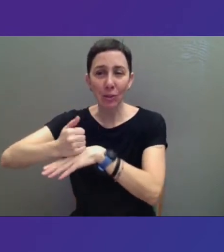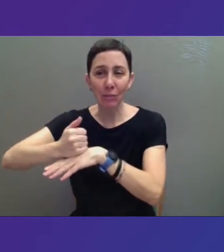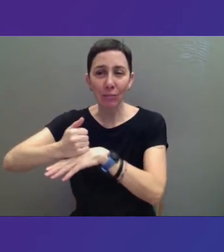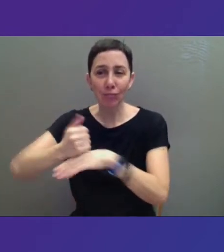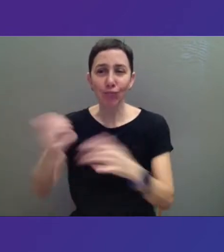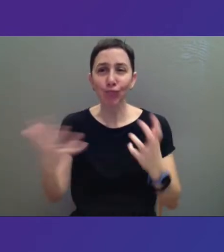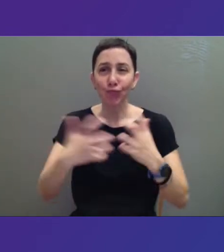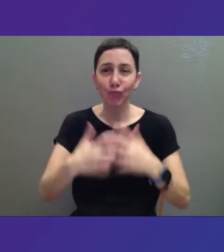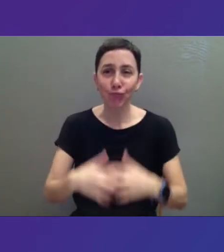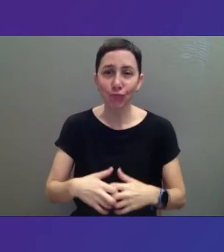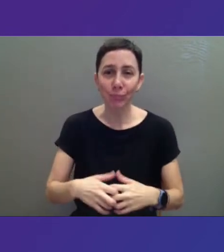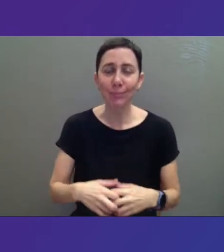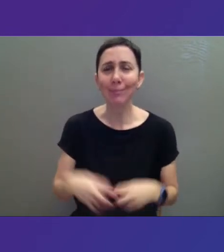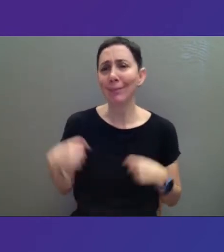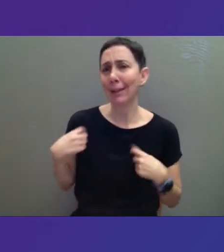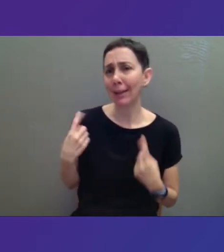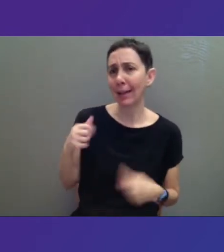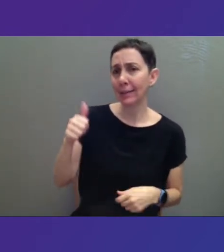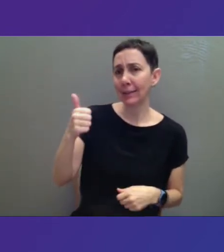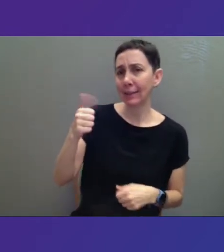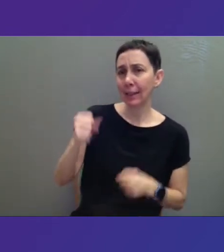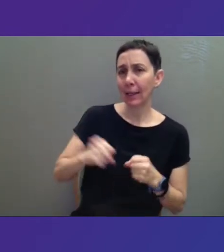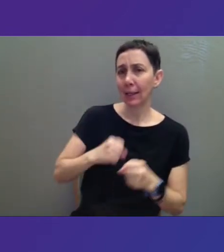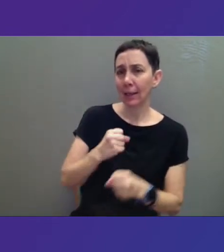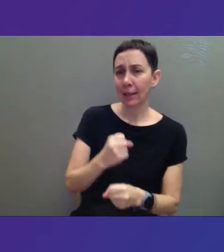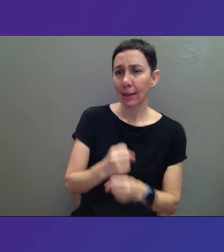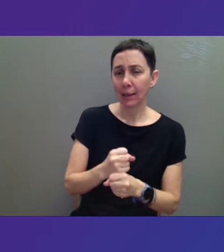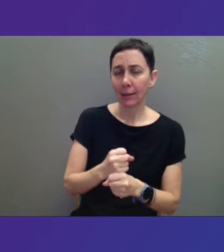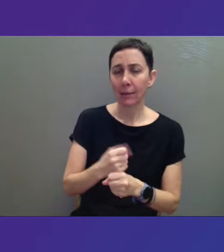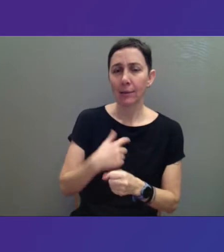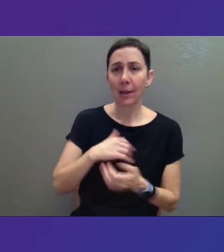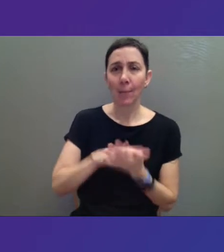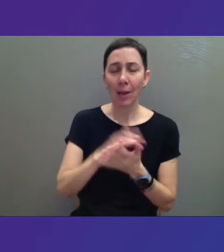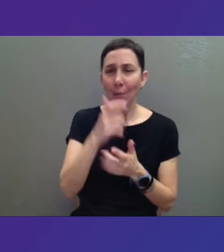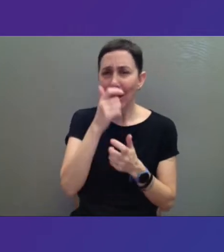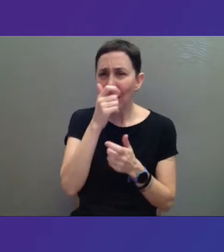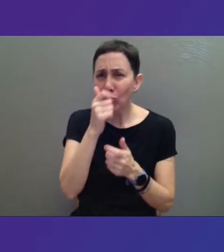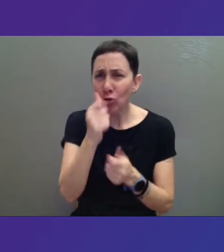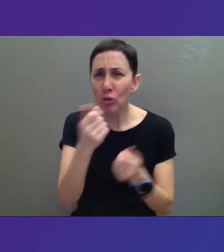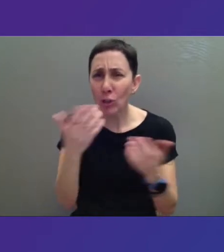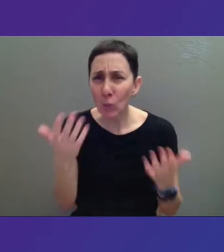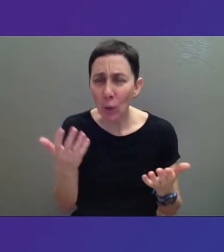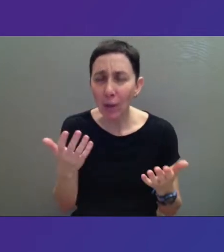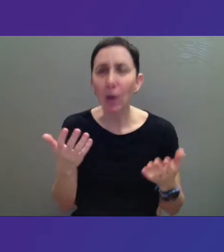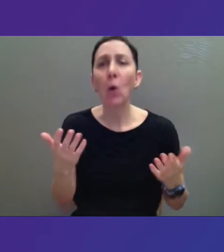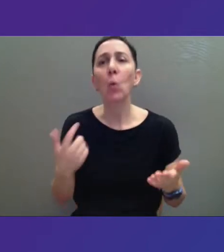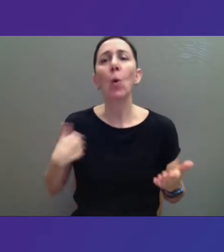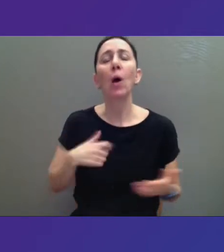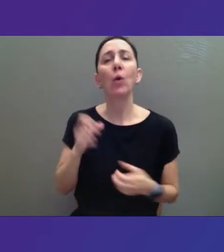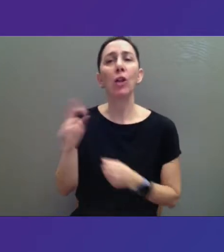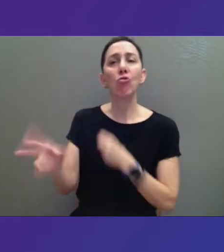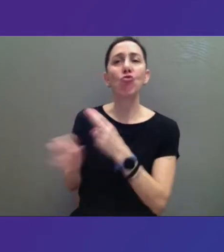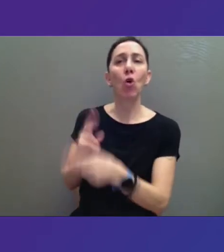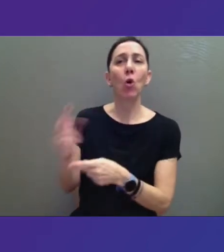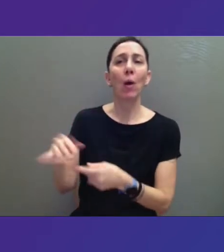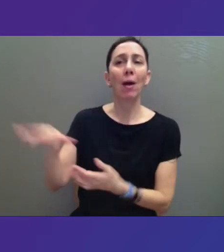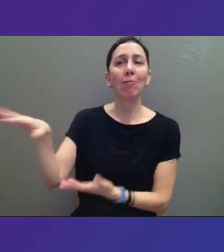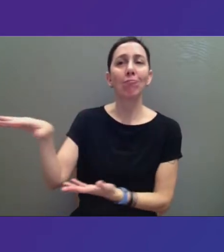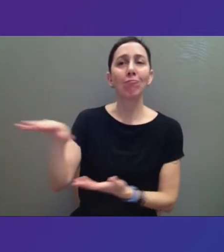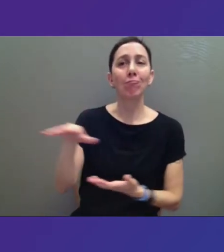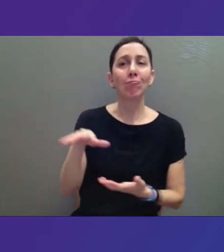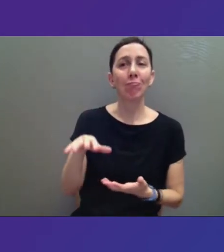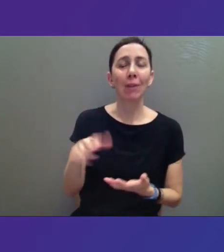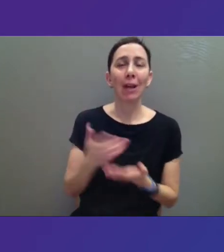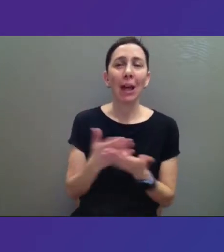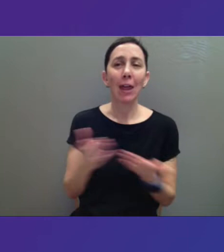mostly in the last decade or so, I've become very interested in the things we throw away, in things that we marginalize